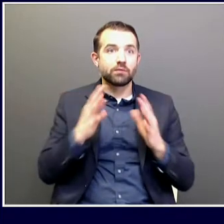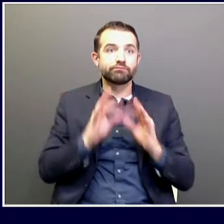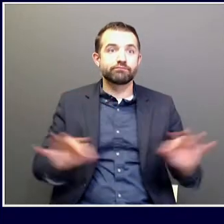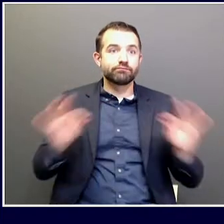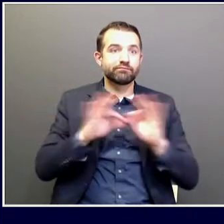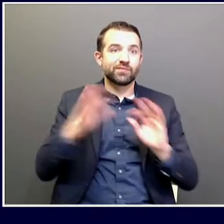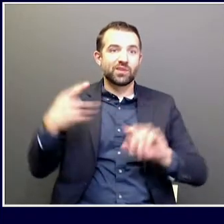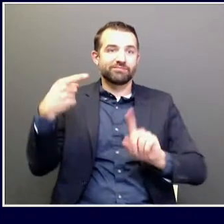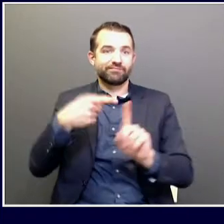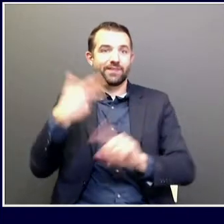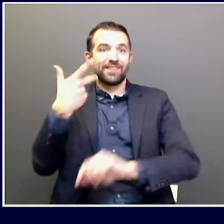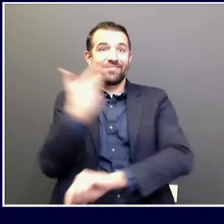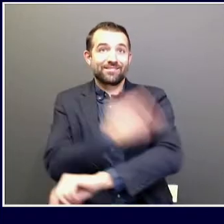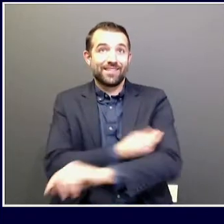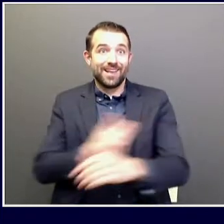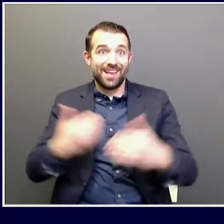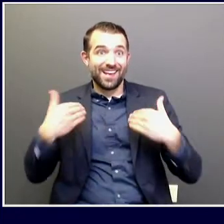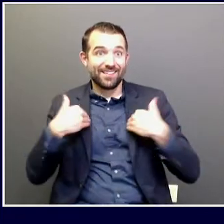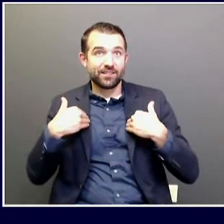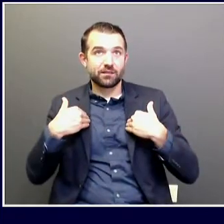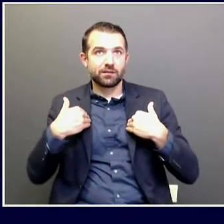valid statement at this point?